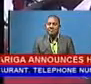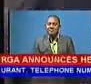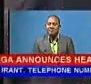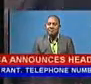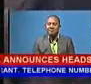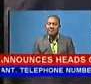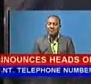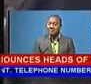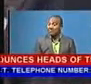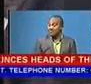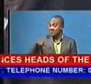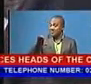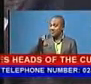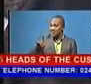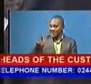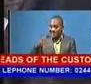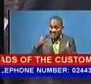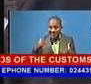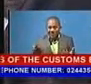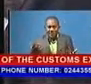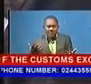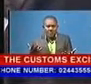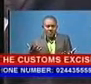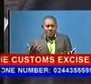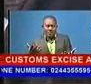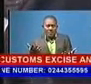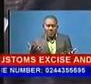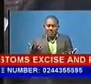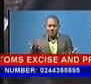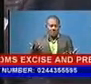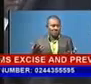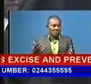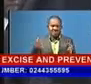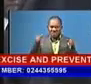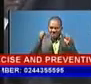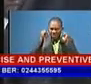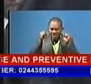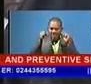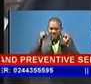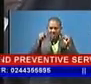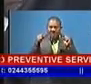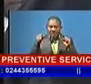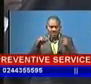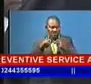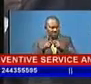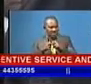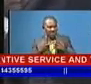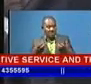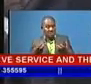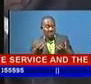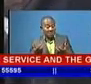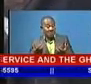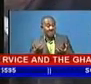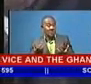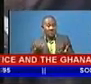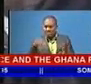a CD-ROM at this stage will raise collateral issues about the authenticity